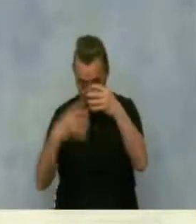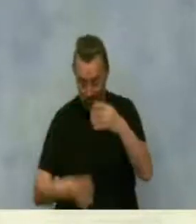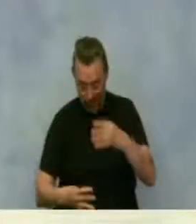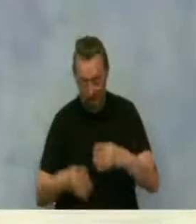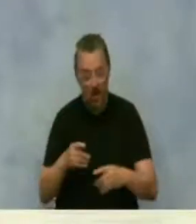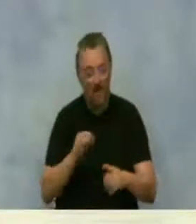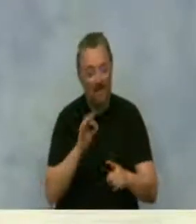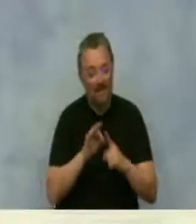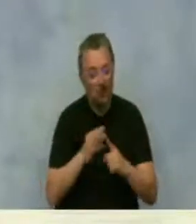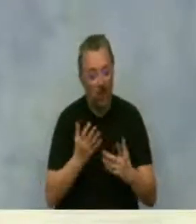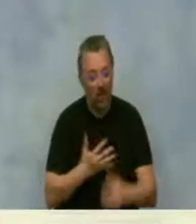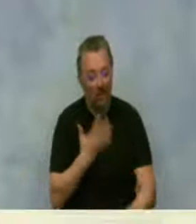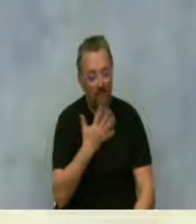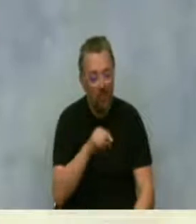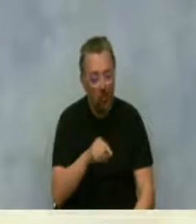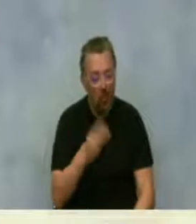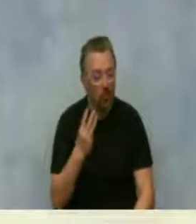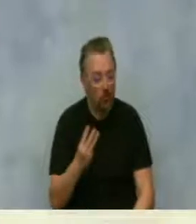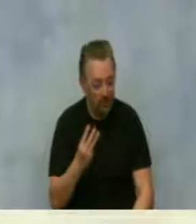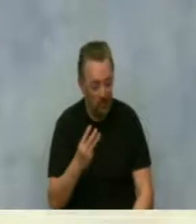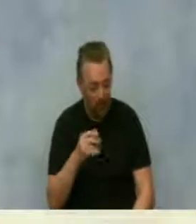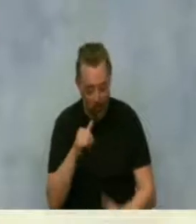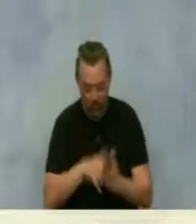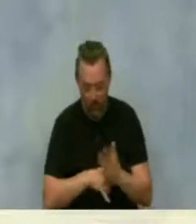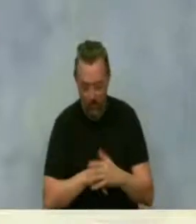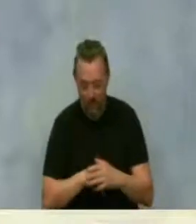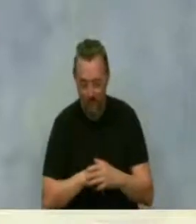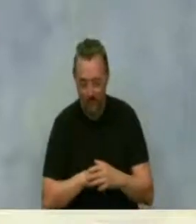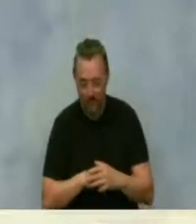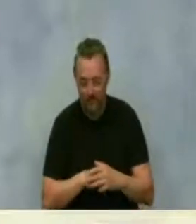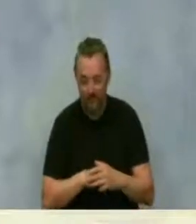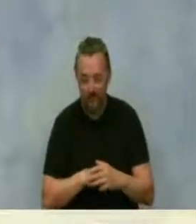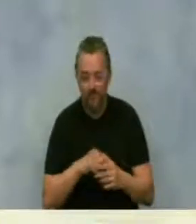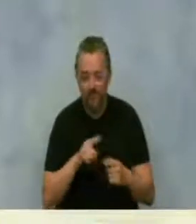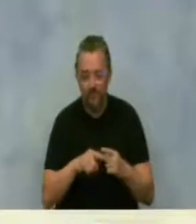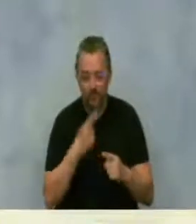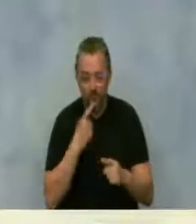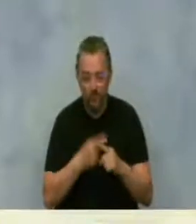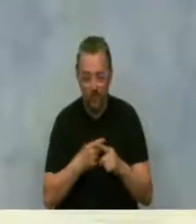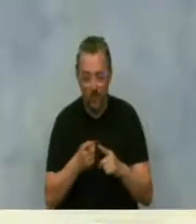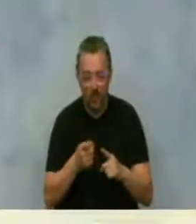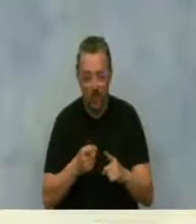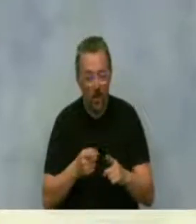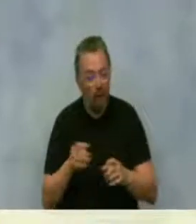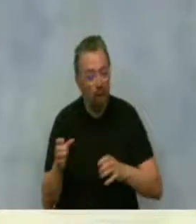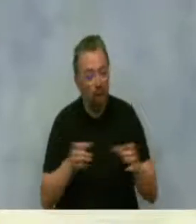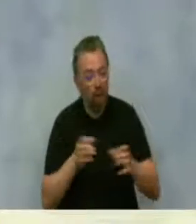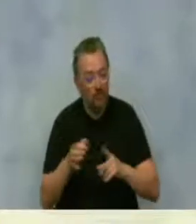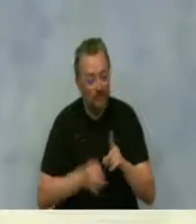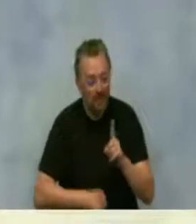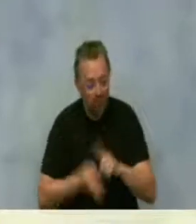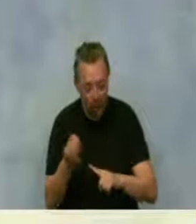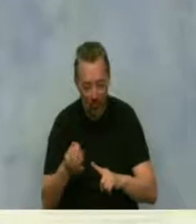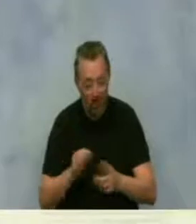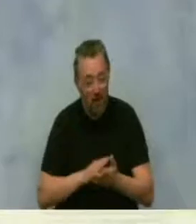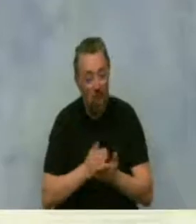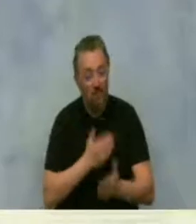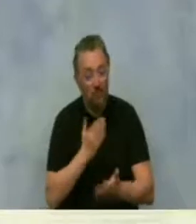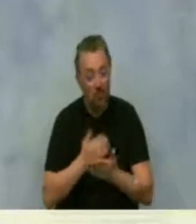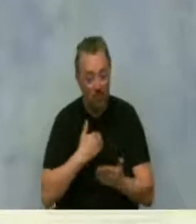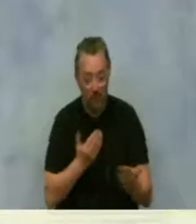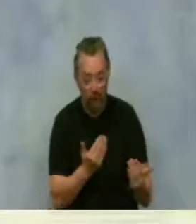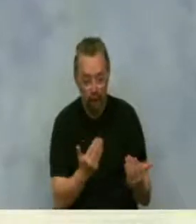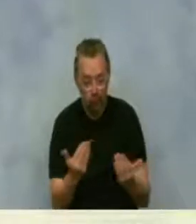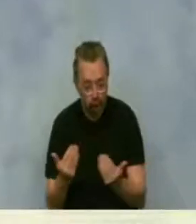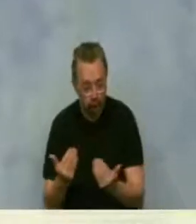in section 5.3 of the report. And these cover areas such as improving our recruitment practices to ensure we're attracting and retaining